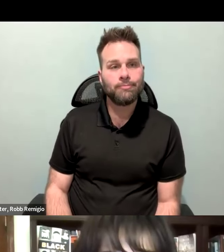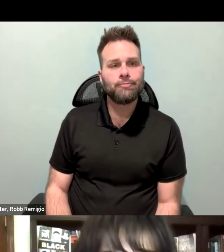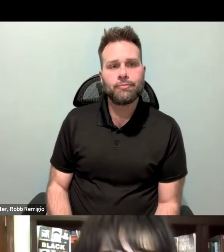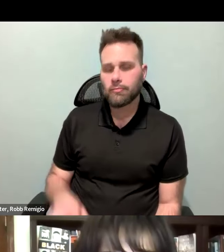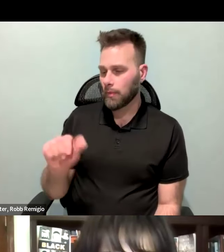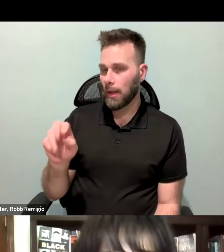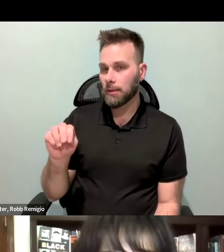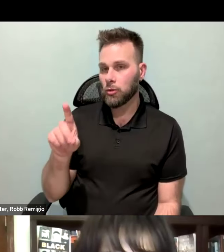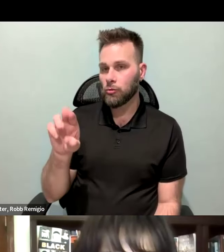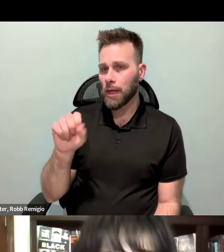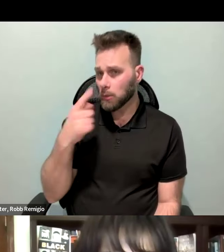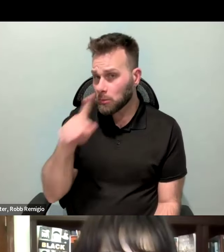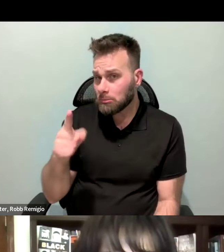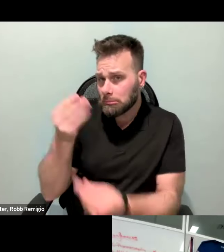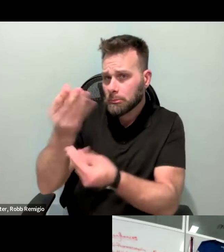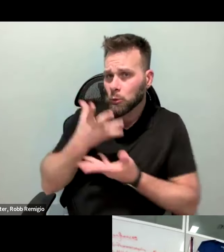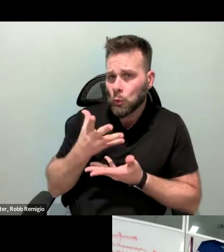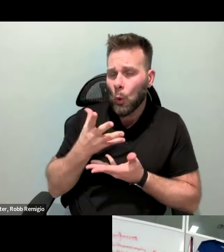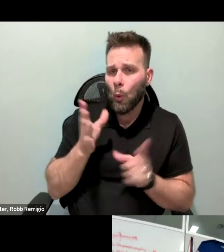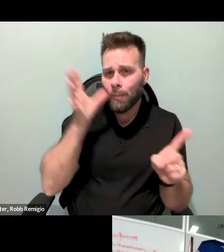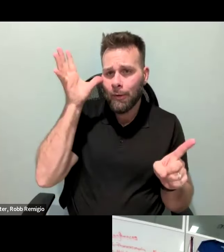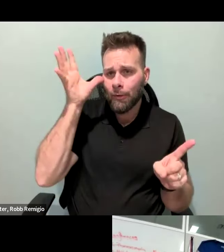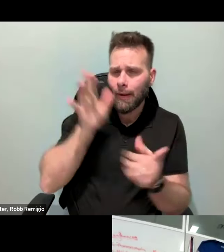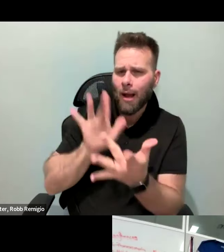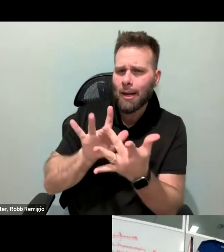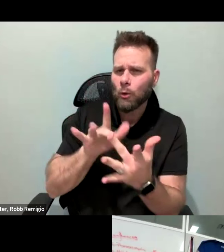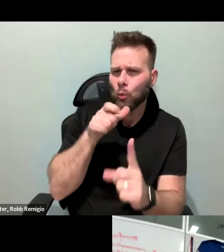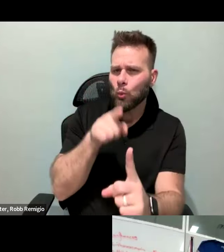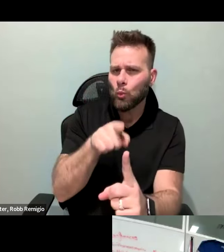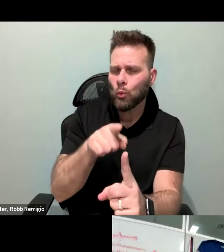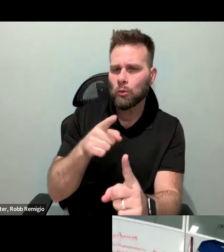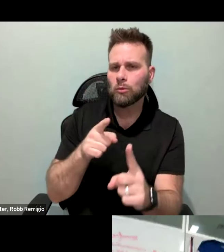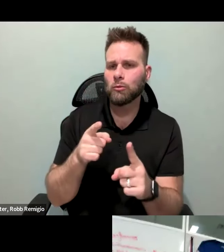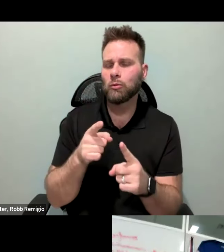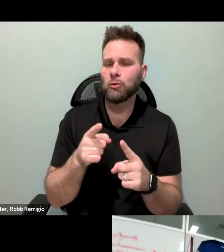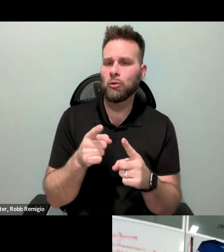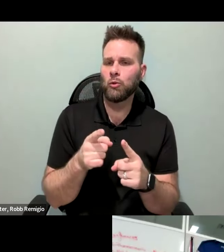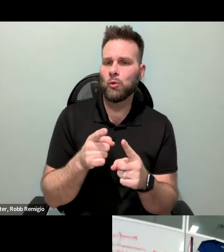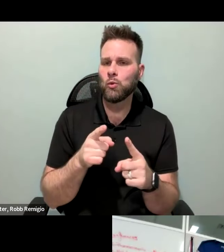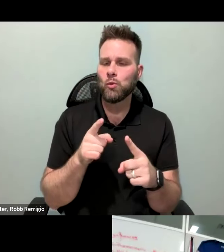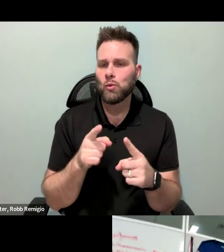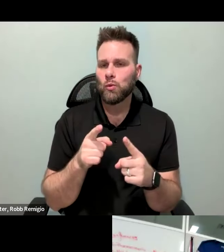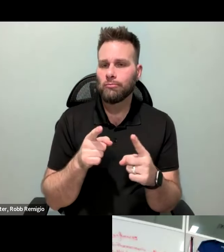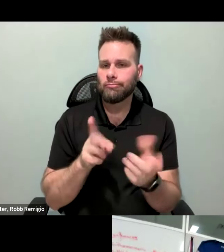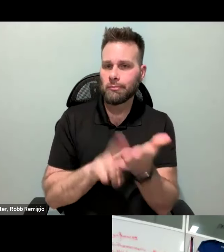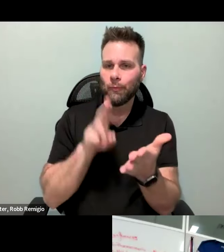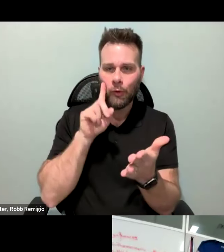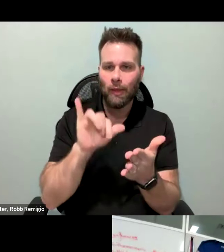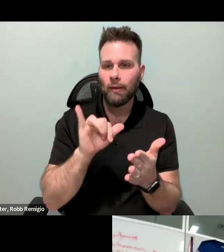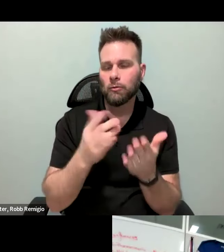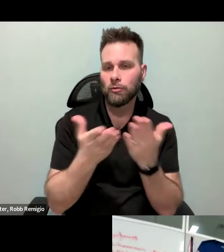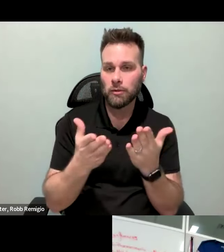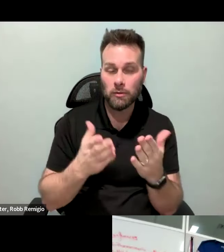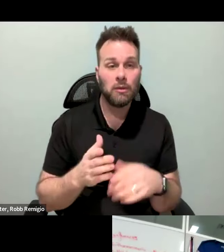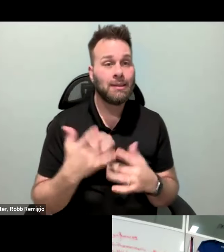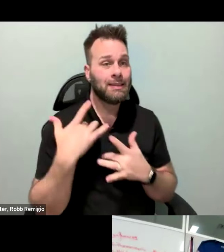a parent contact within the school building to access those services? In general, it would be the student support team. That's the